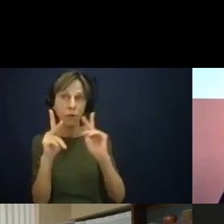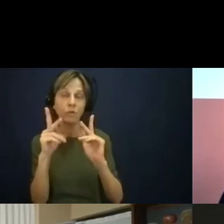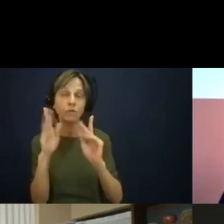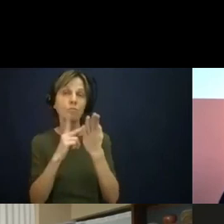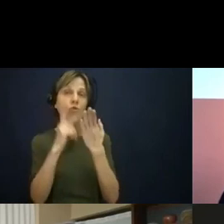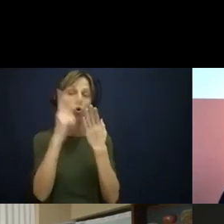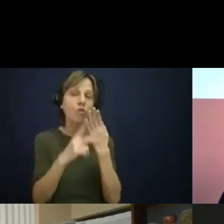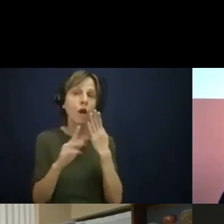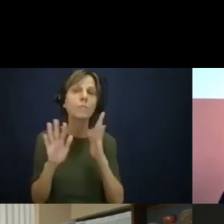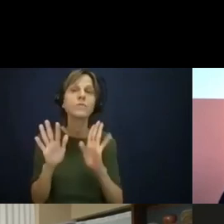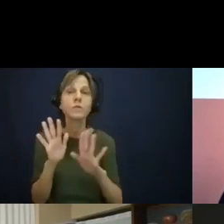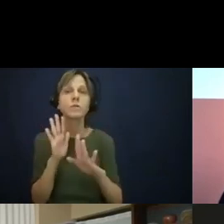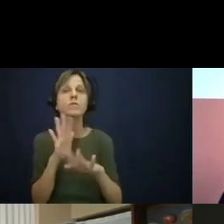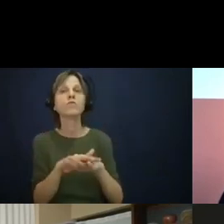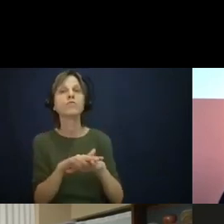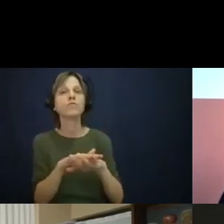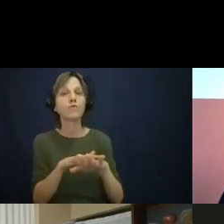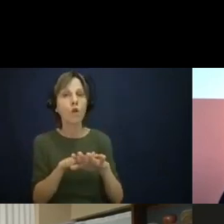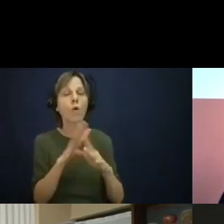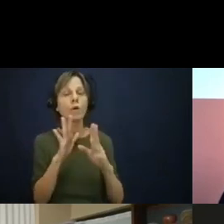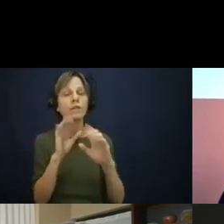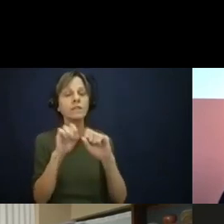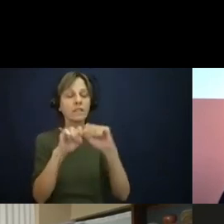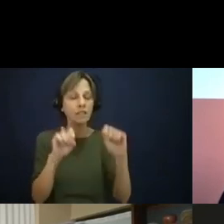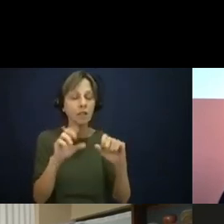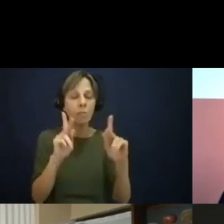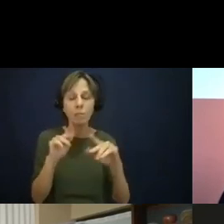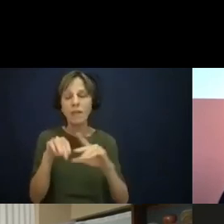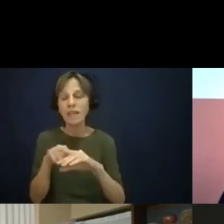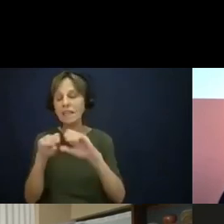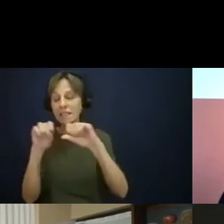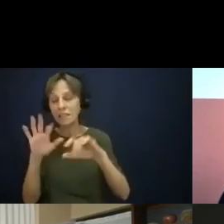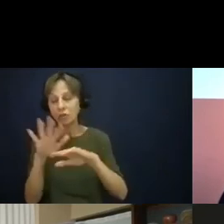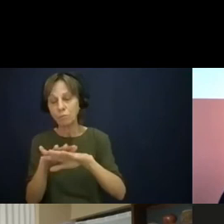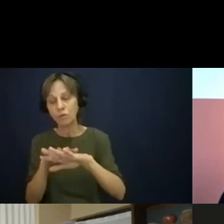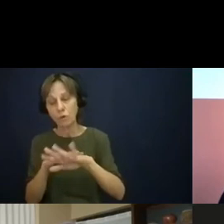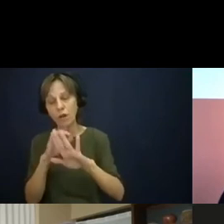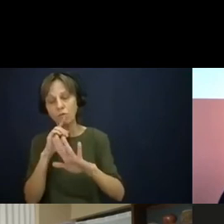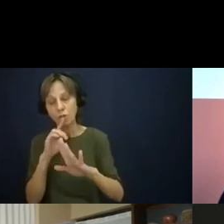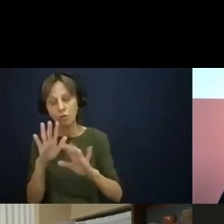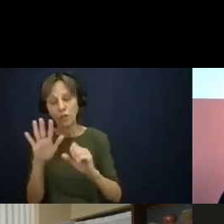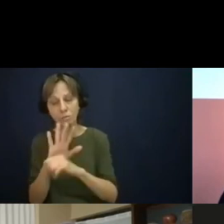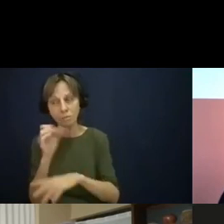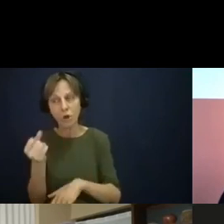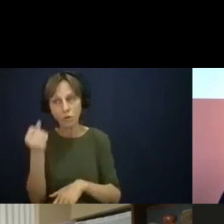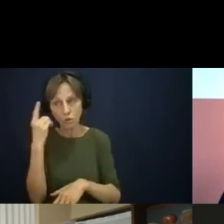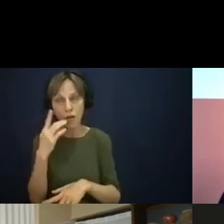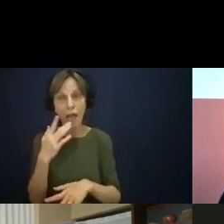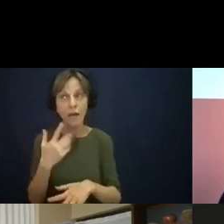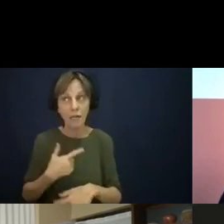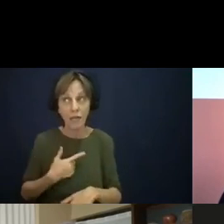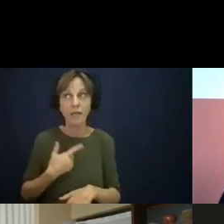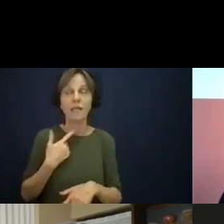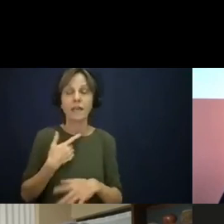them systems and people in systems being able to slow themselves down to really digest that and understand that and like live in